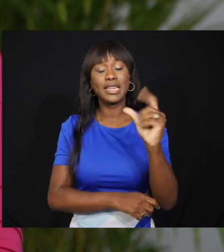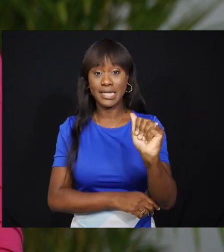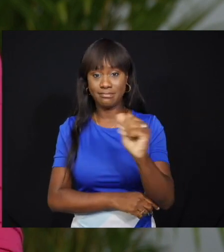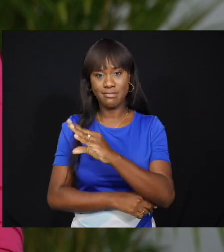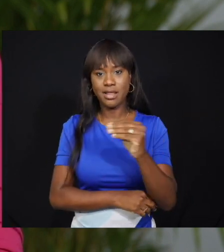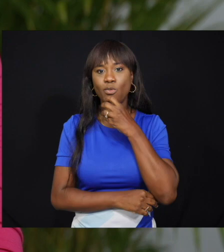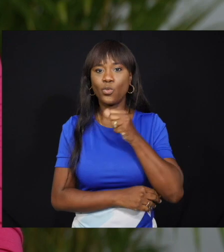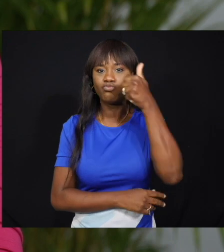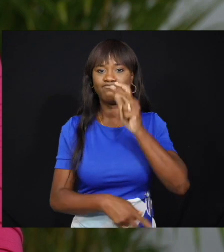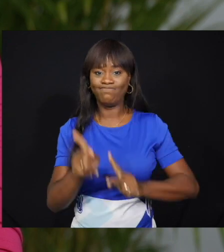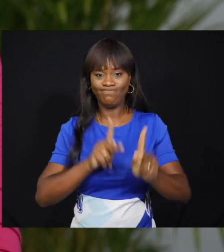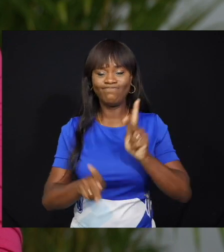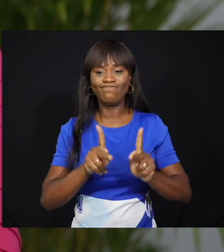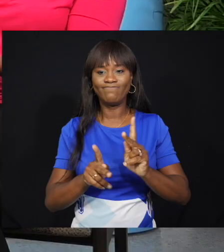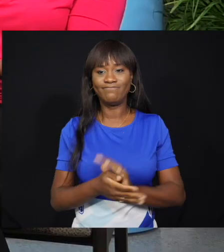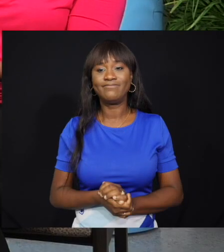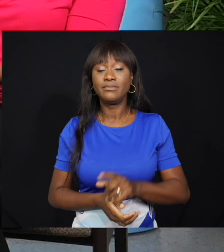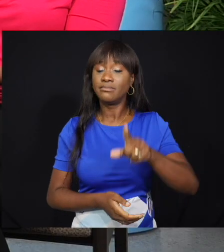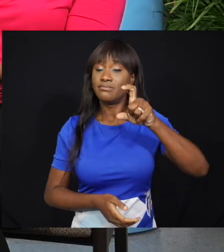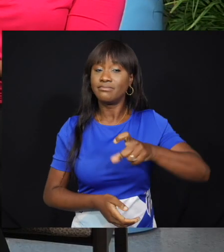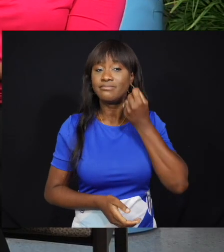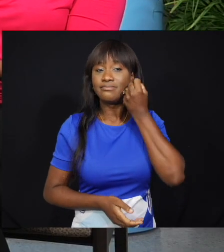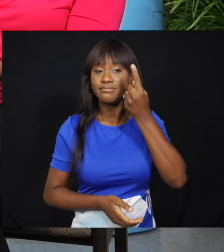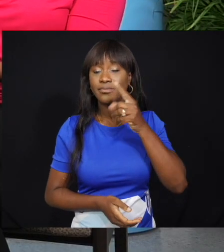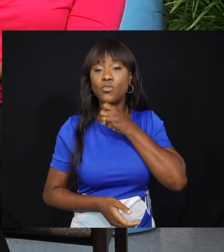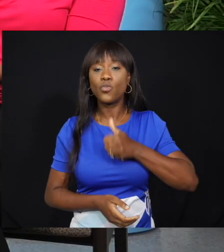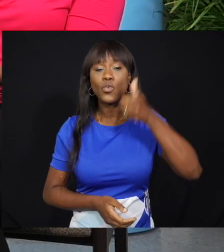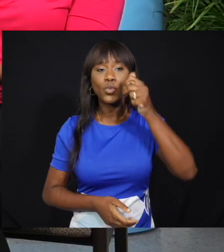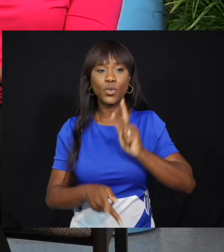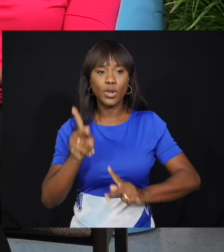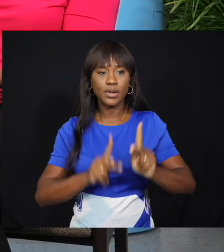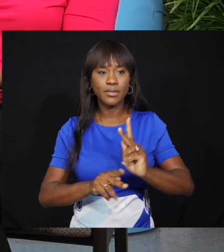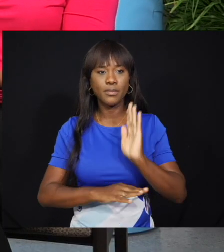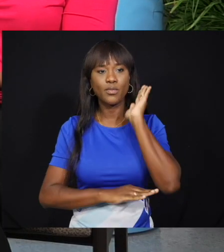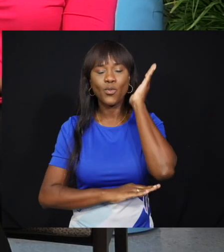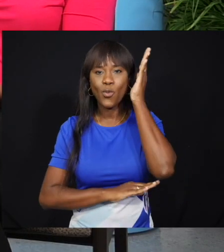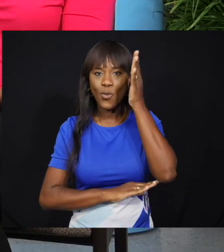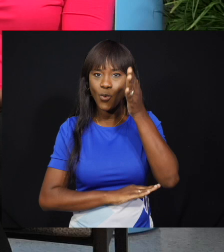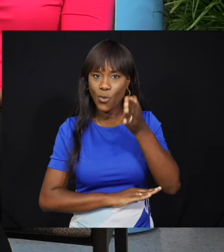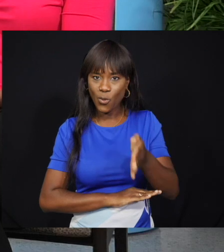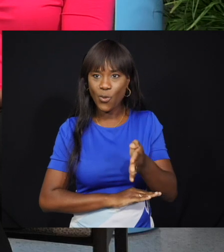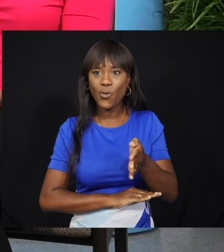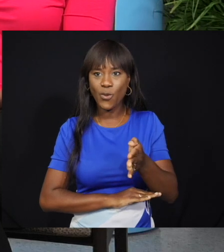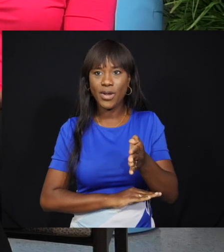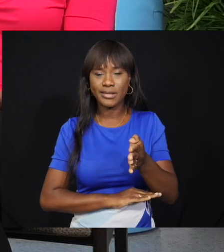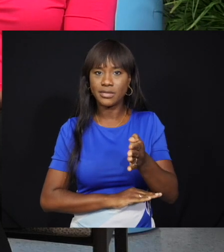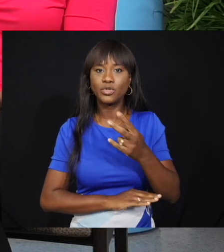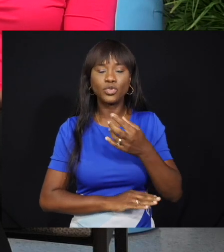devices used for older persons. Because we have to understand that older persons will become